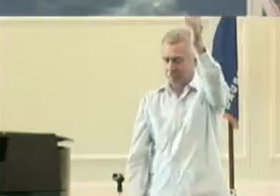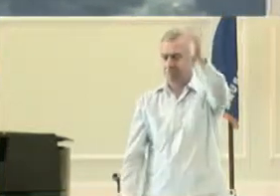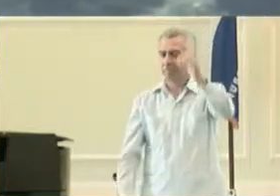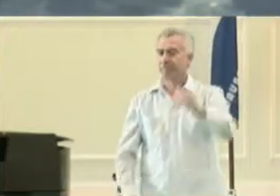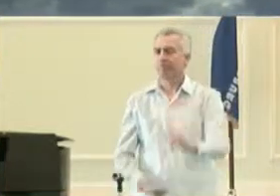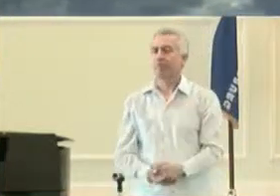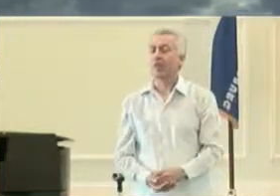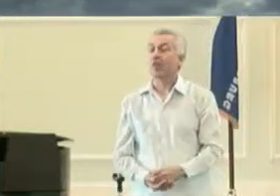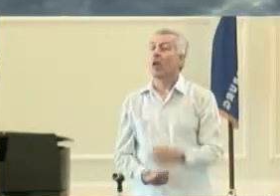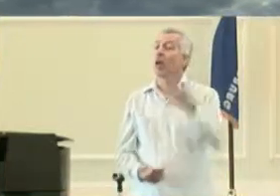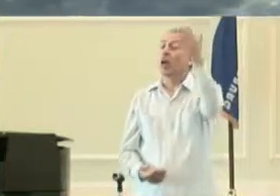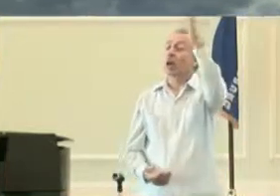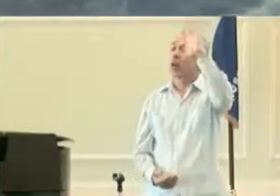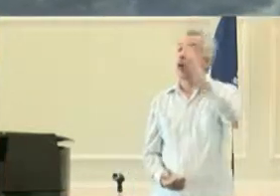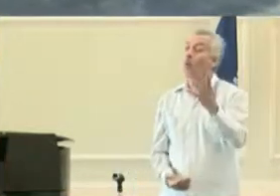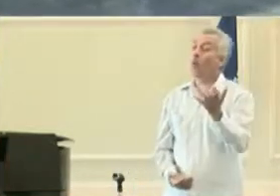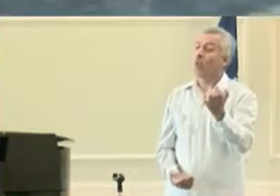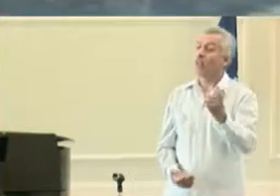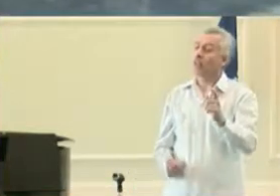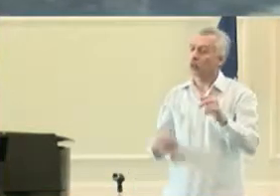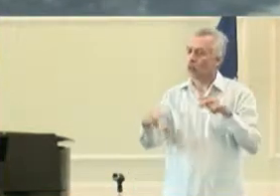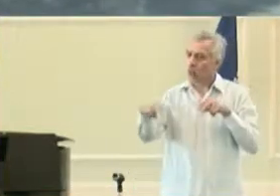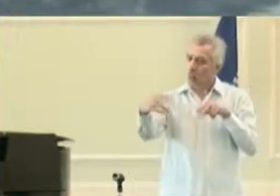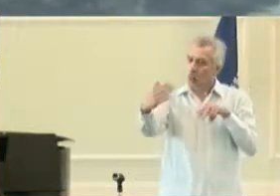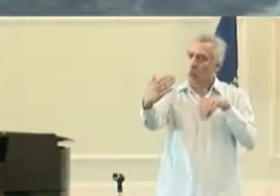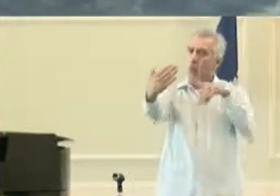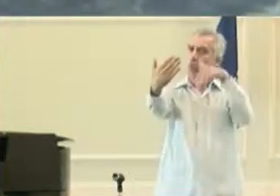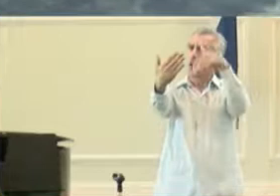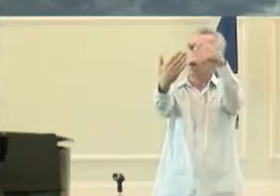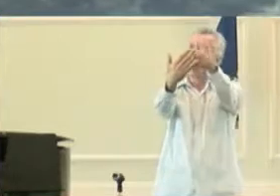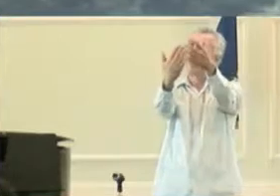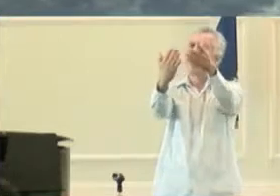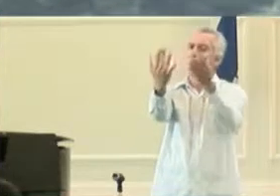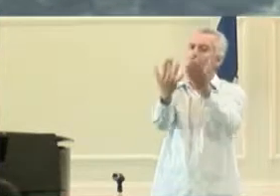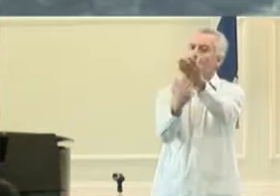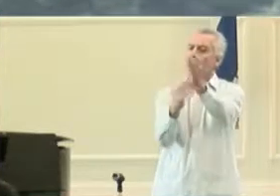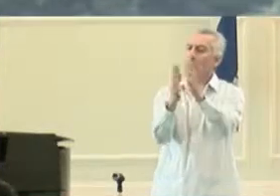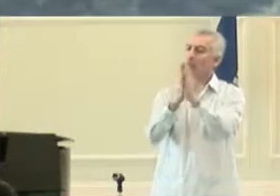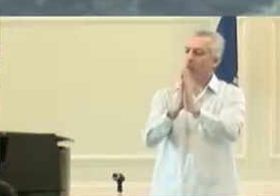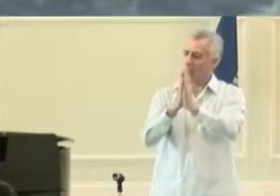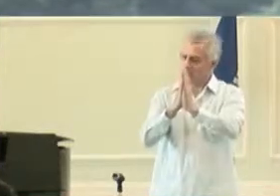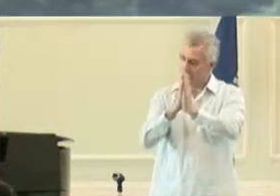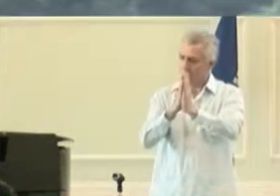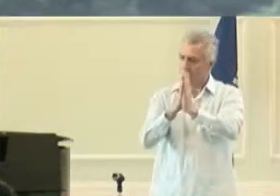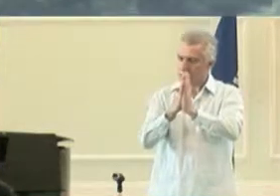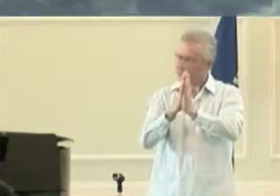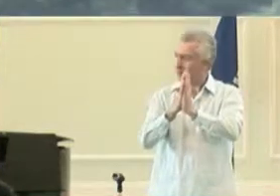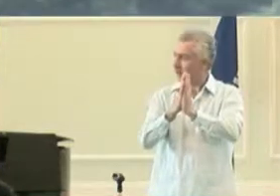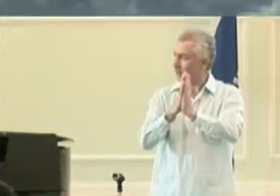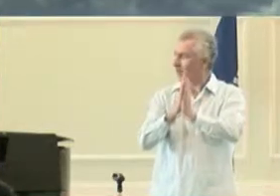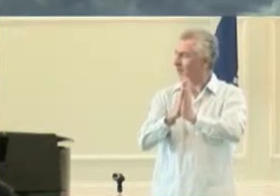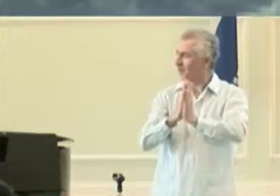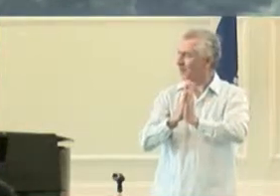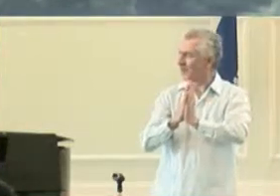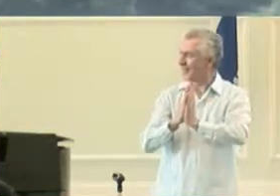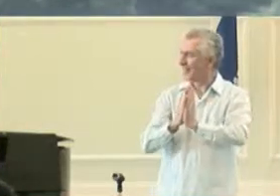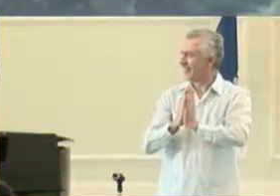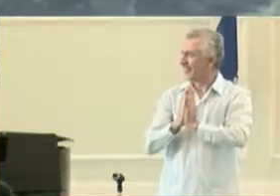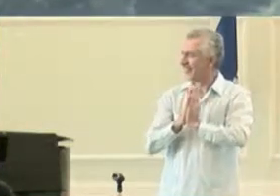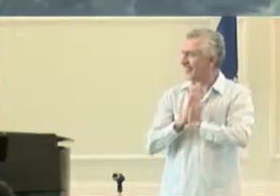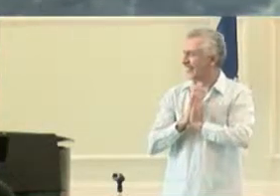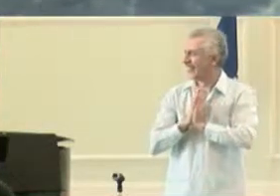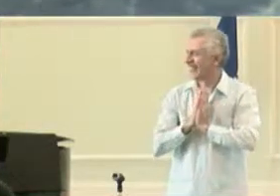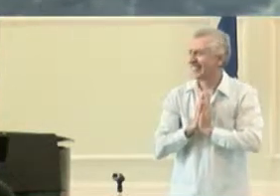God wants us to go up to him through prayer. Because you see, when you pray,